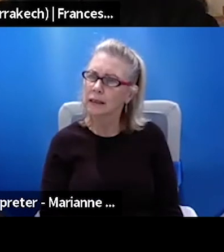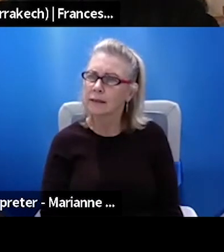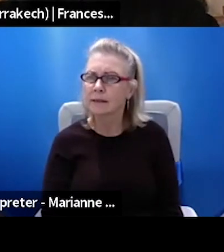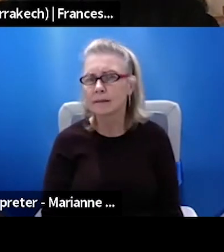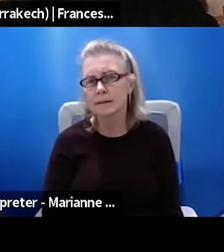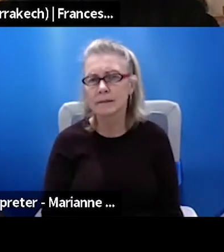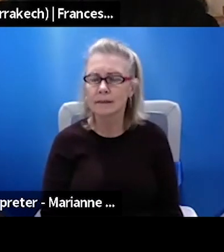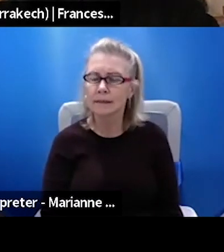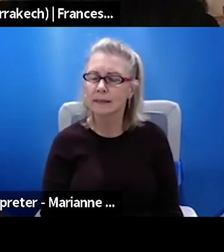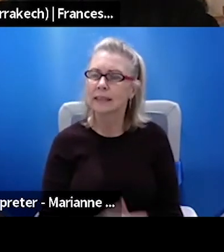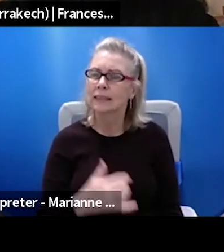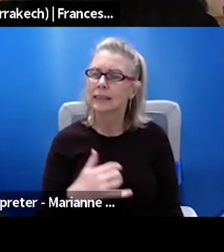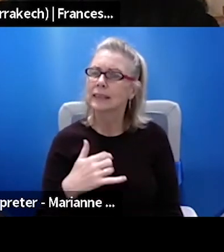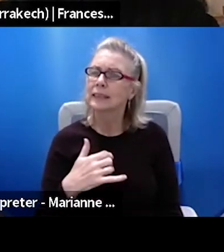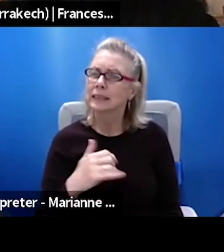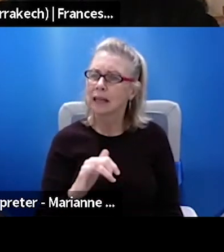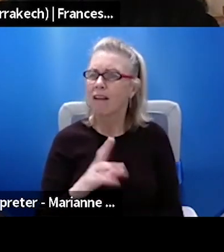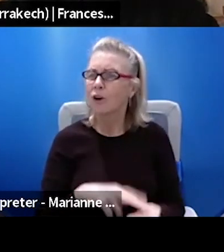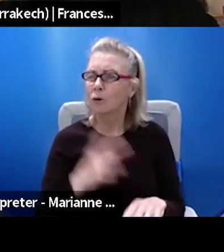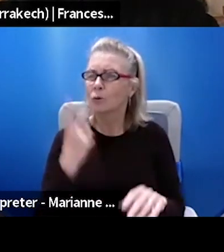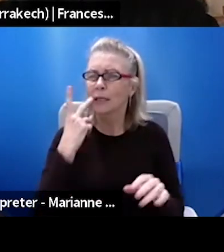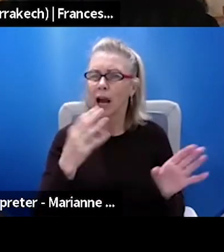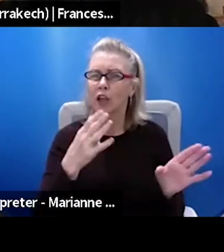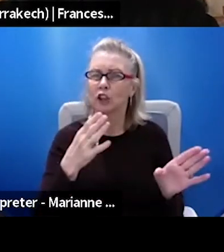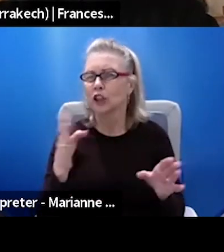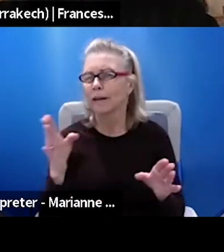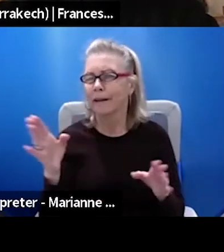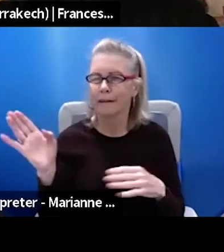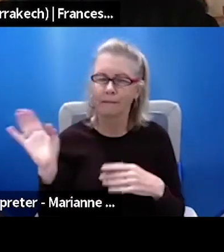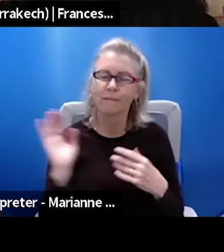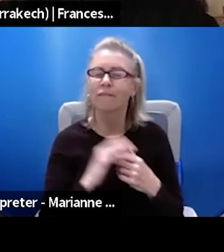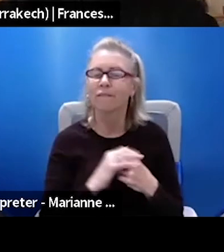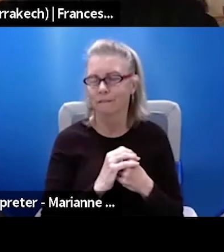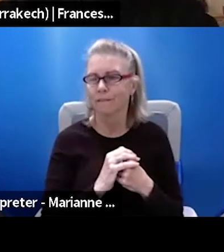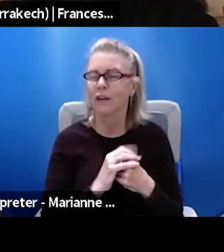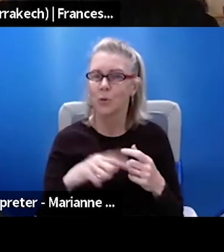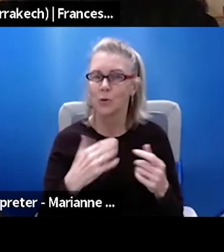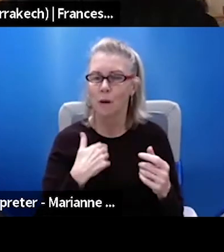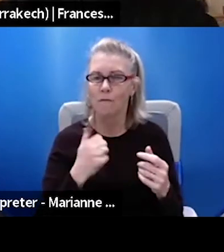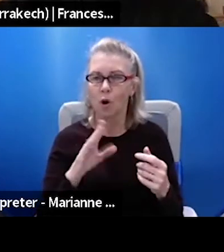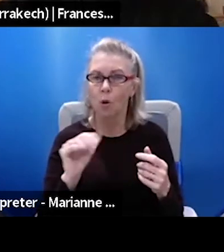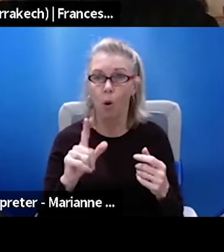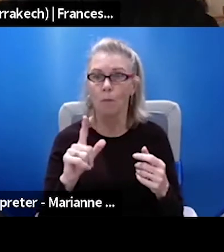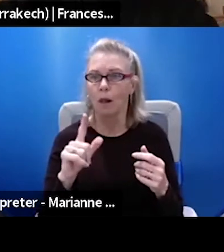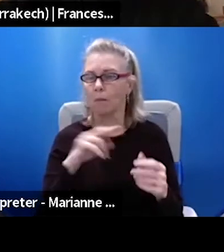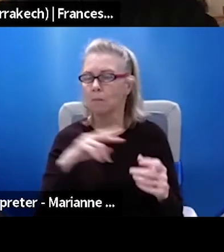you start to see a lot of shifts taking place when you have this kind of global perspective of so many artists